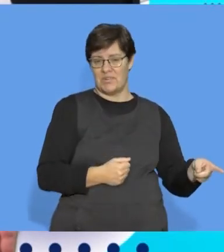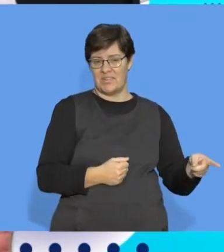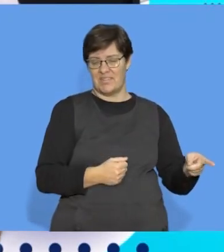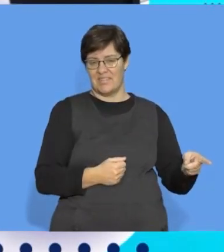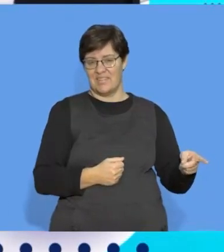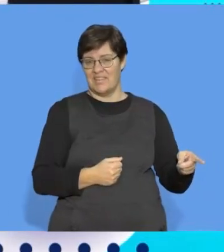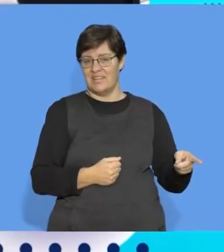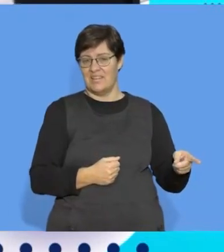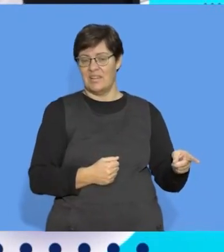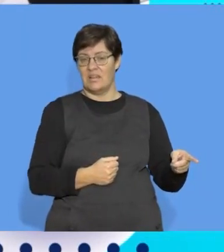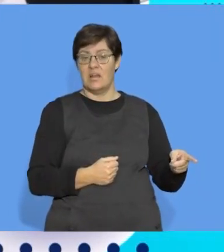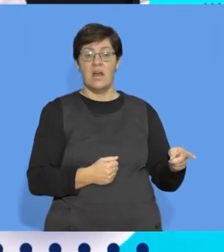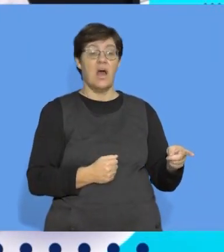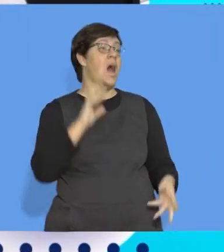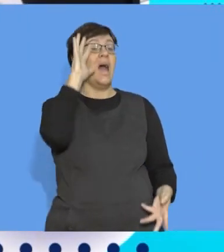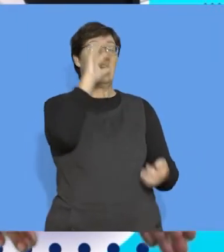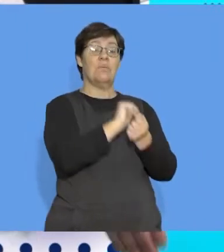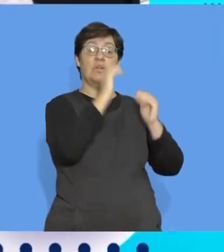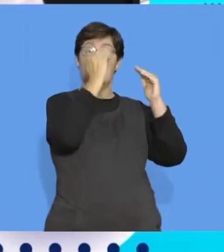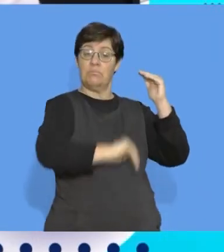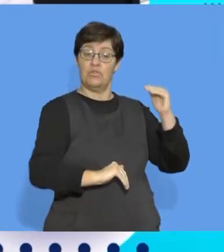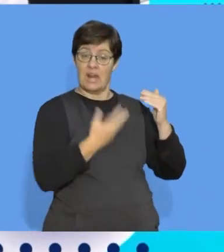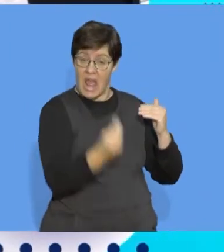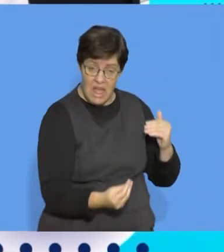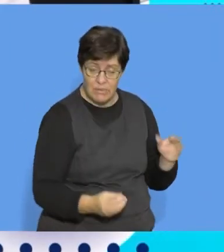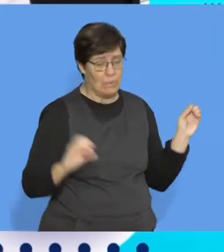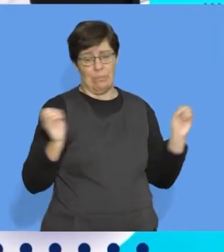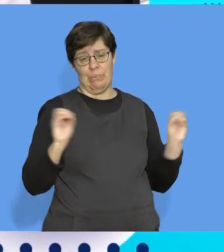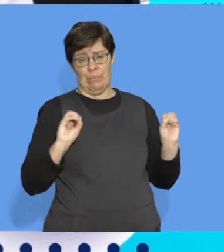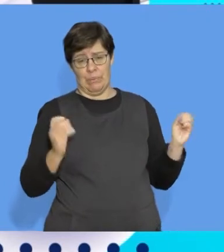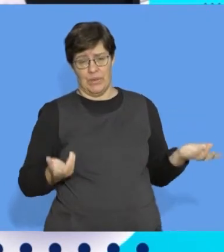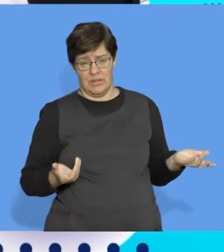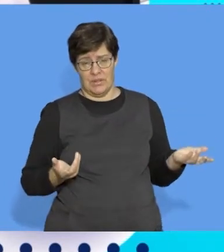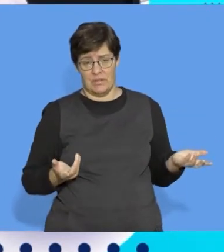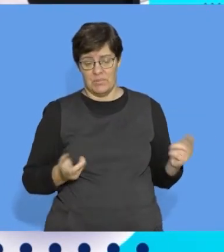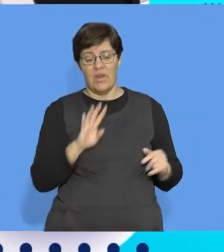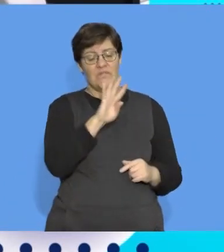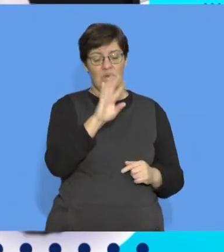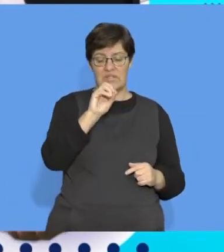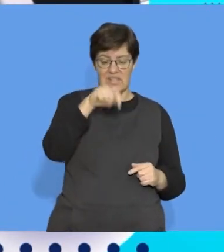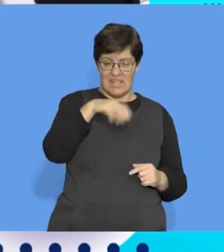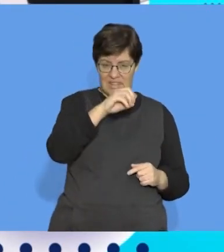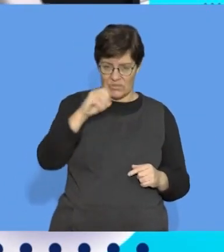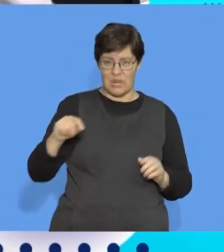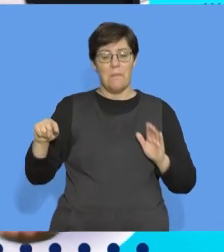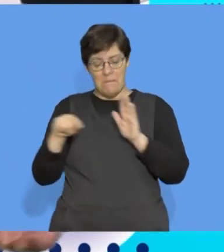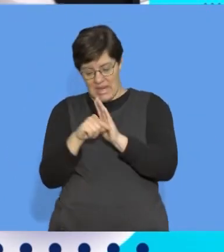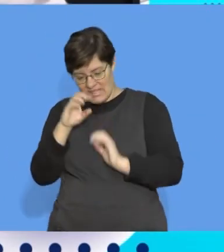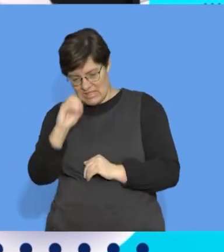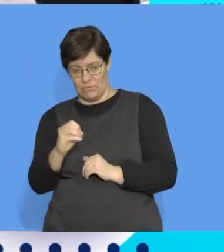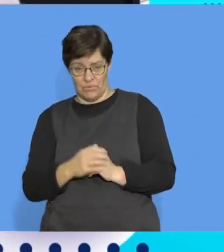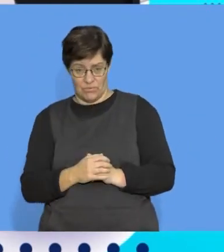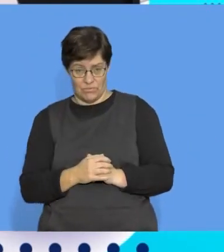new, it does not have any accumulated depreciation. So obviously, it's the 40,000